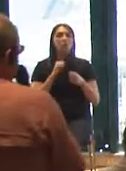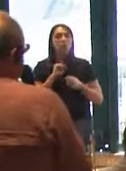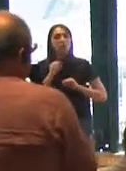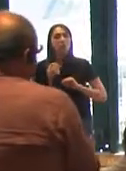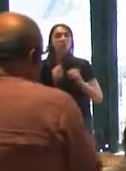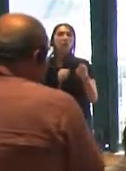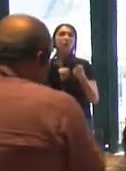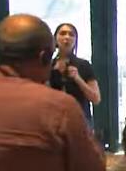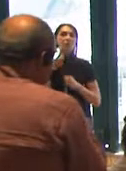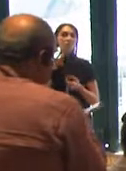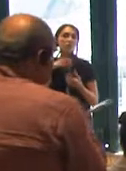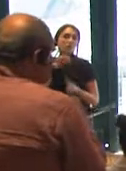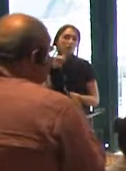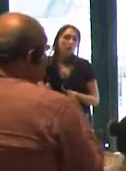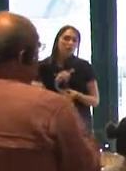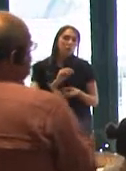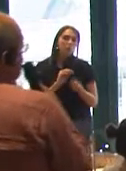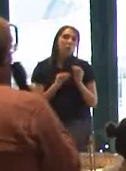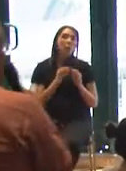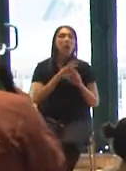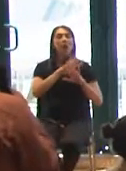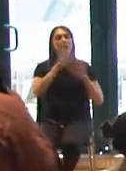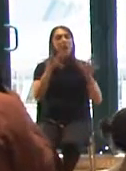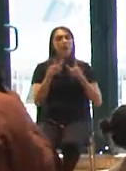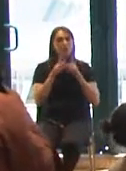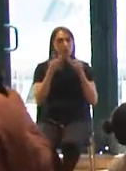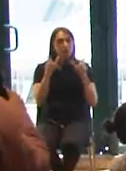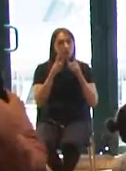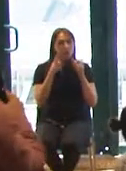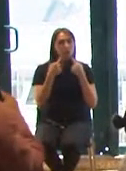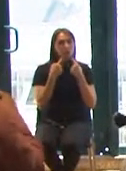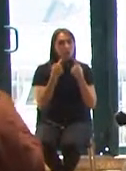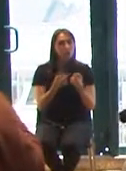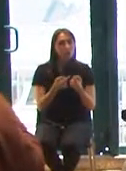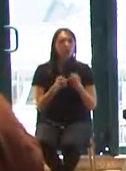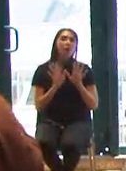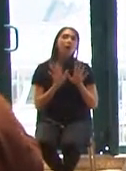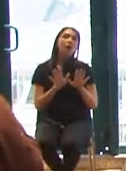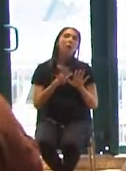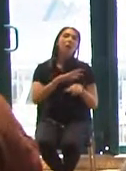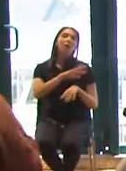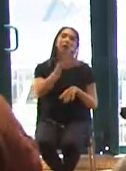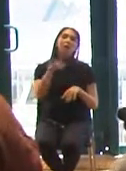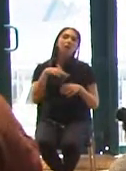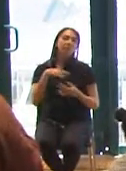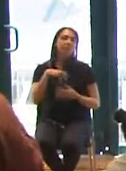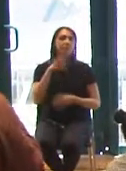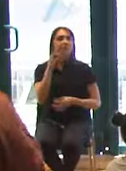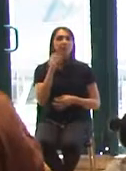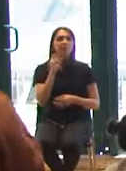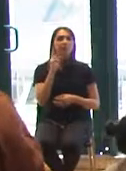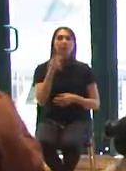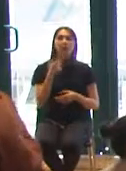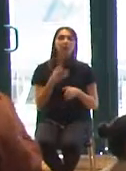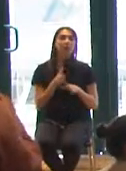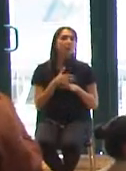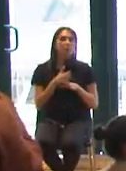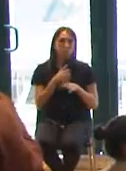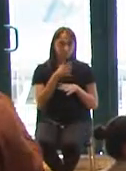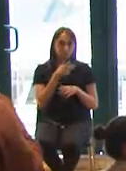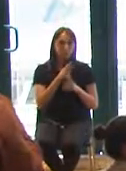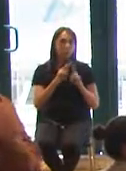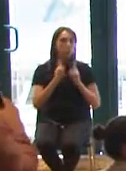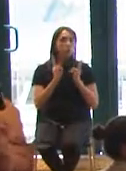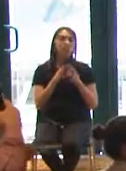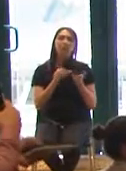and there is also this canal istanbul project the mega canal project we